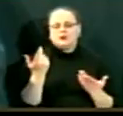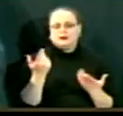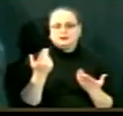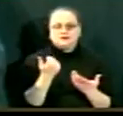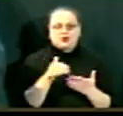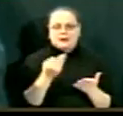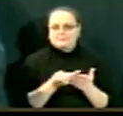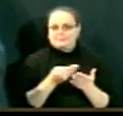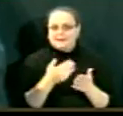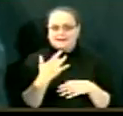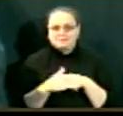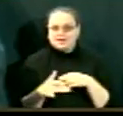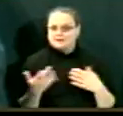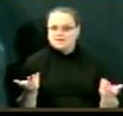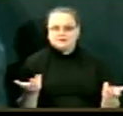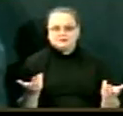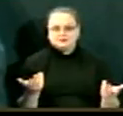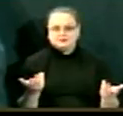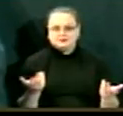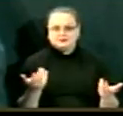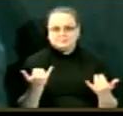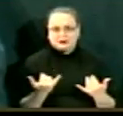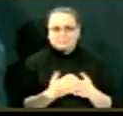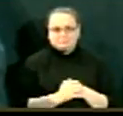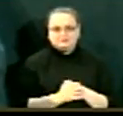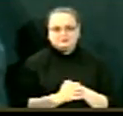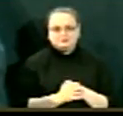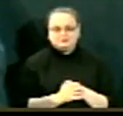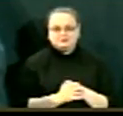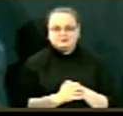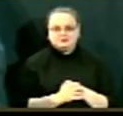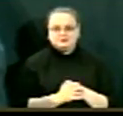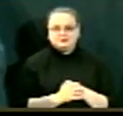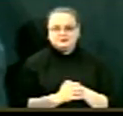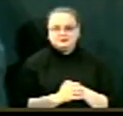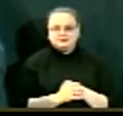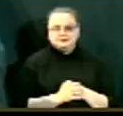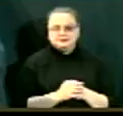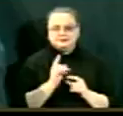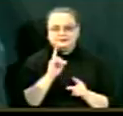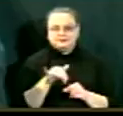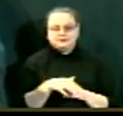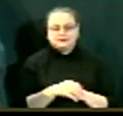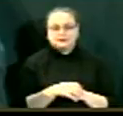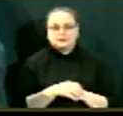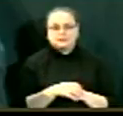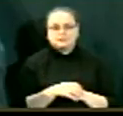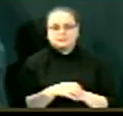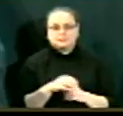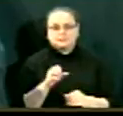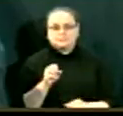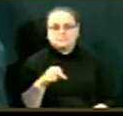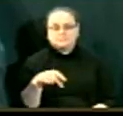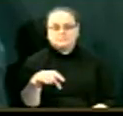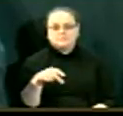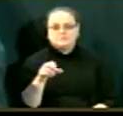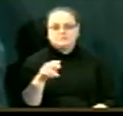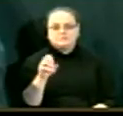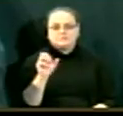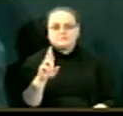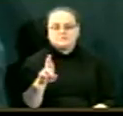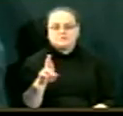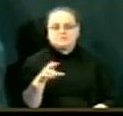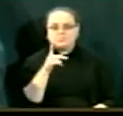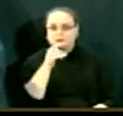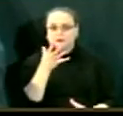money available at the present time? Who would answer that? Mr. Spencer or Dr. Riswick, who would